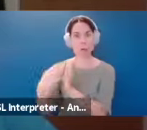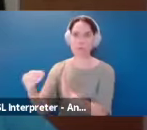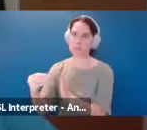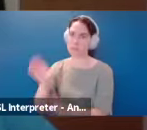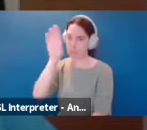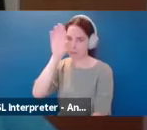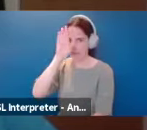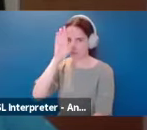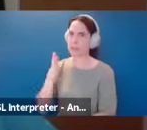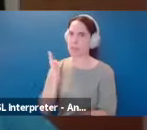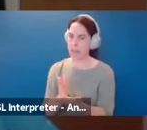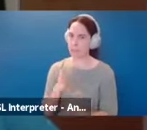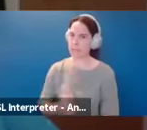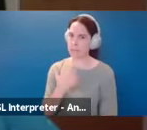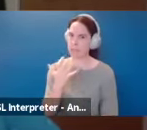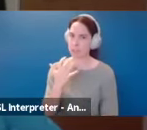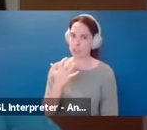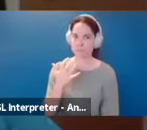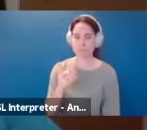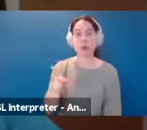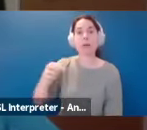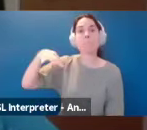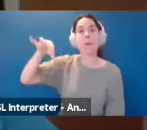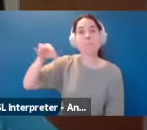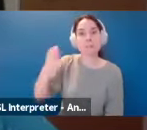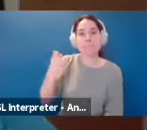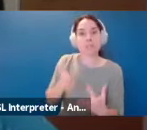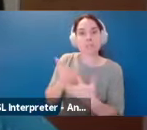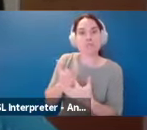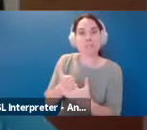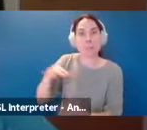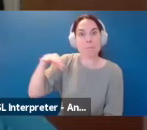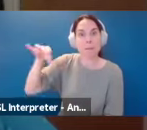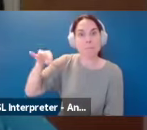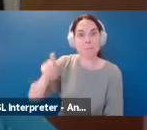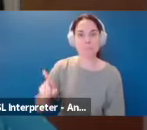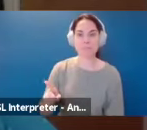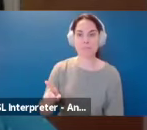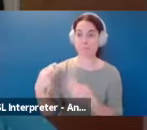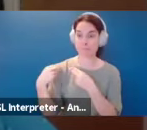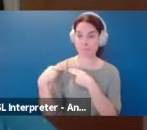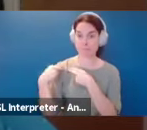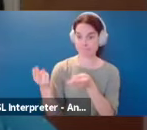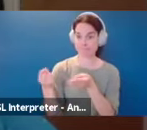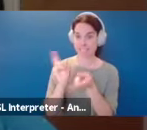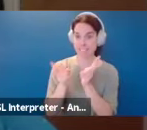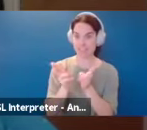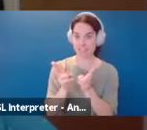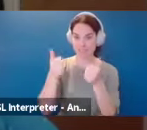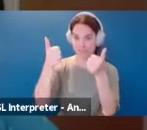okay because we're just one minute but thank you very much thank you